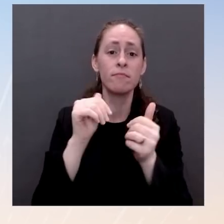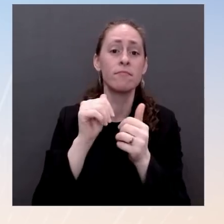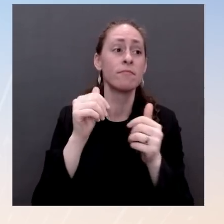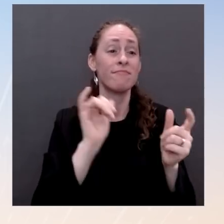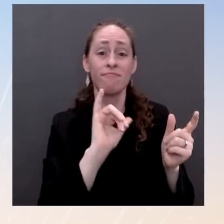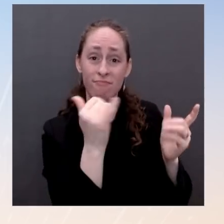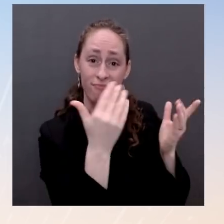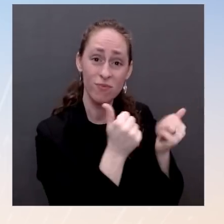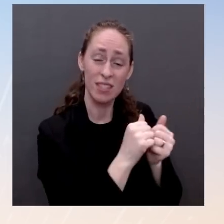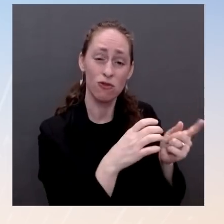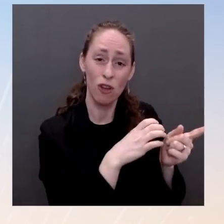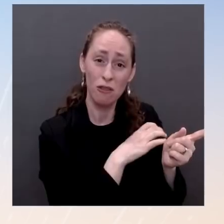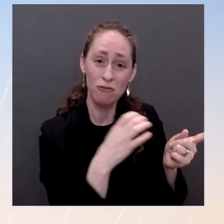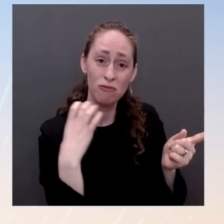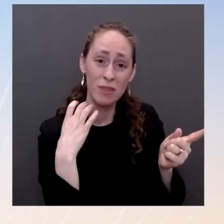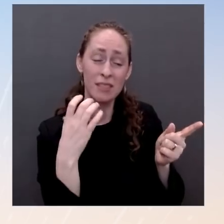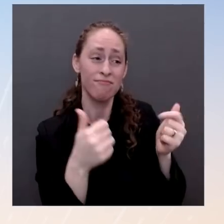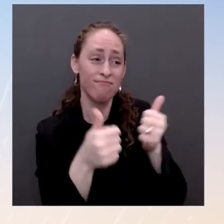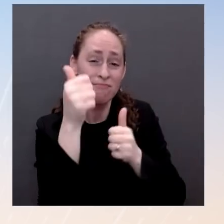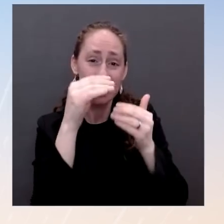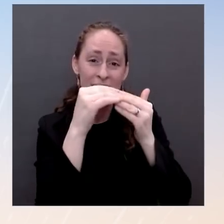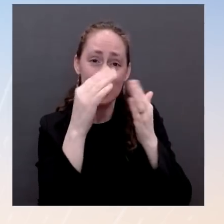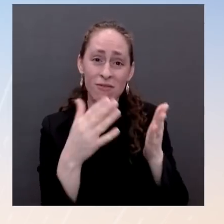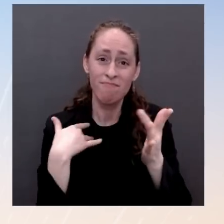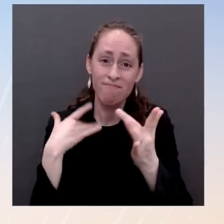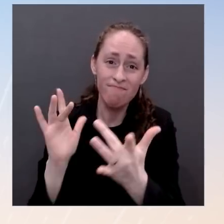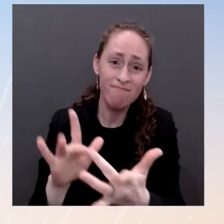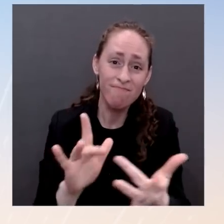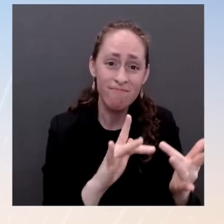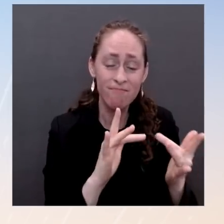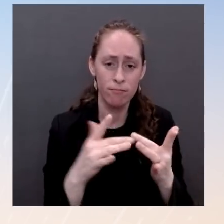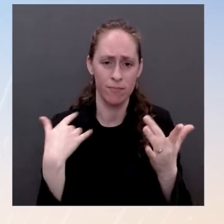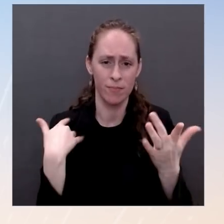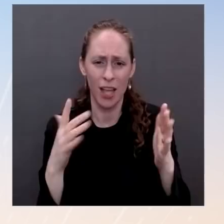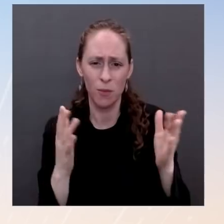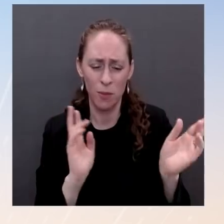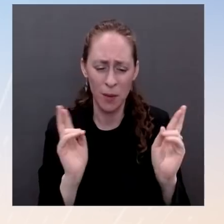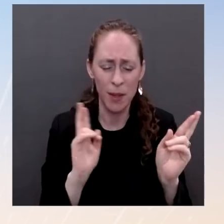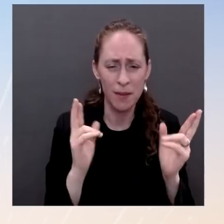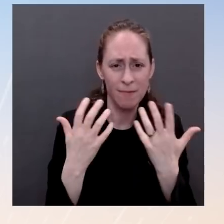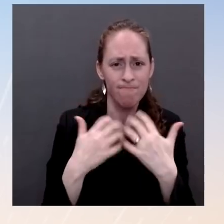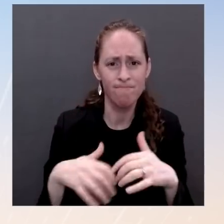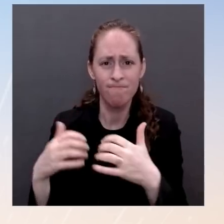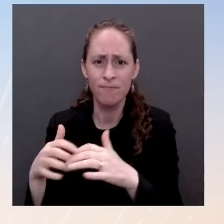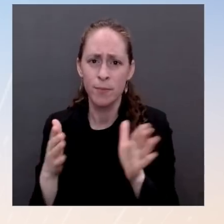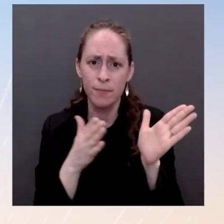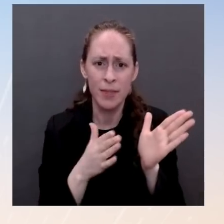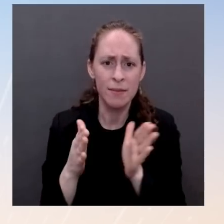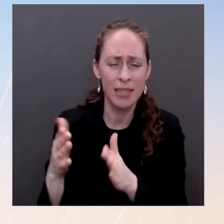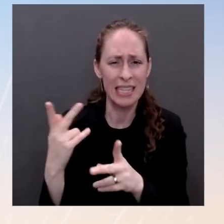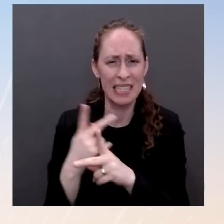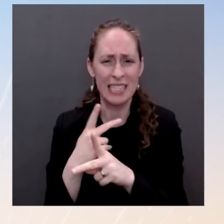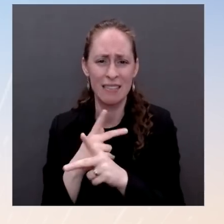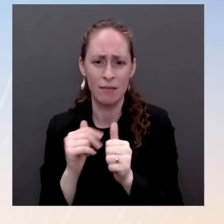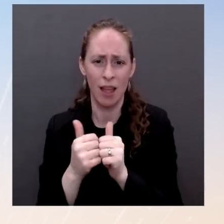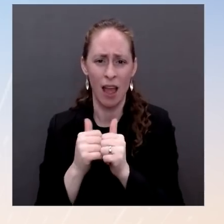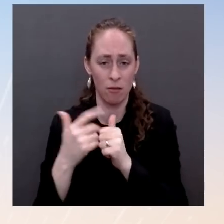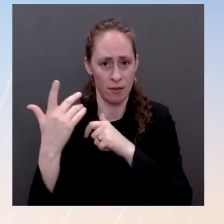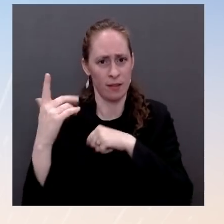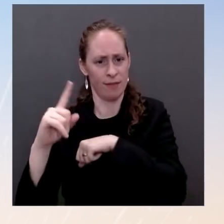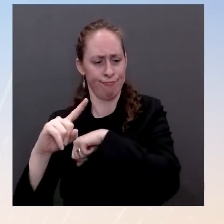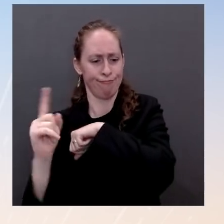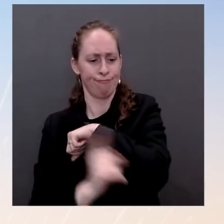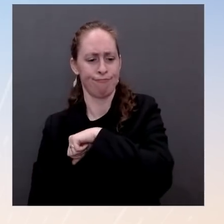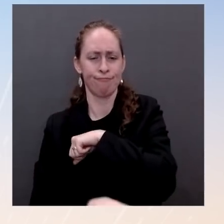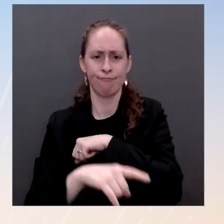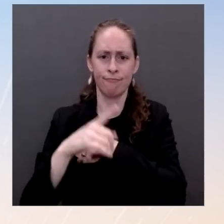put together a crippling sanctions package, what we are doing is we're presenting the choice to President Putin. He ultimately is